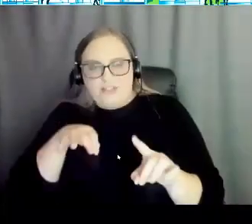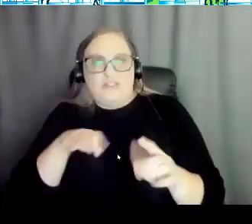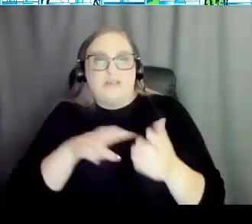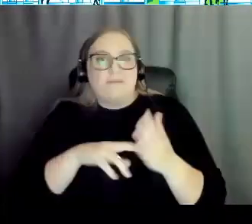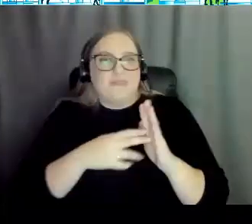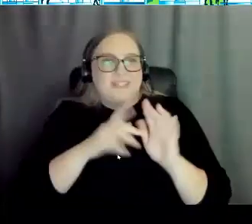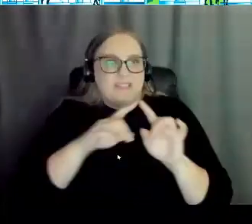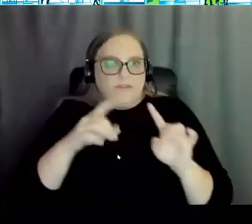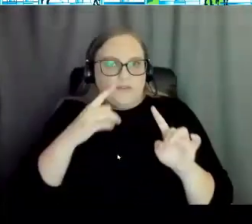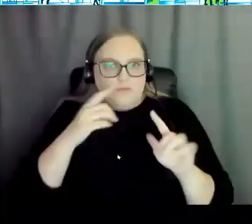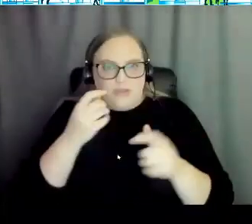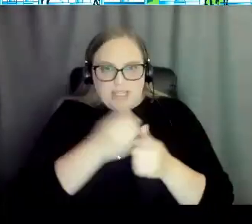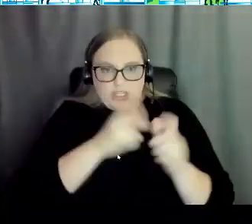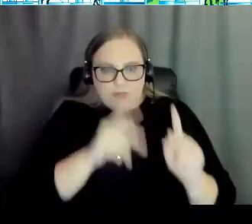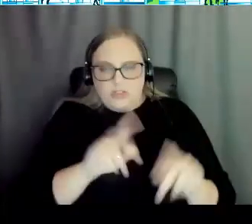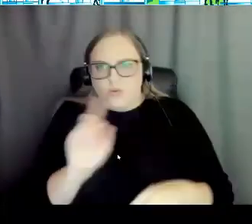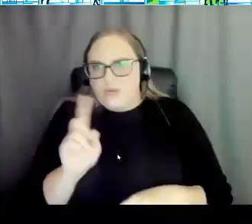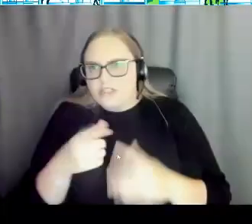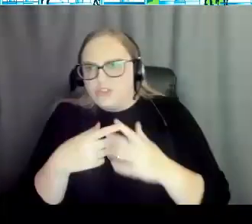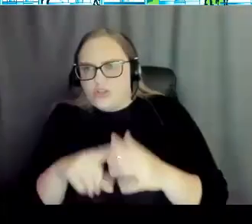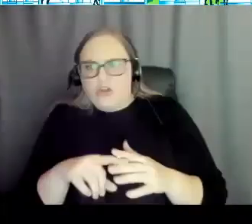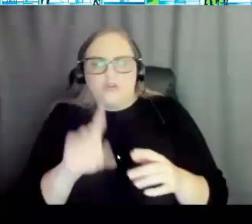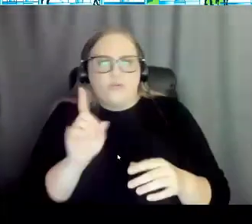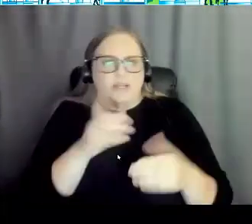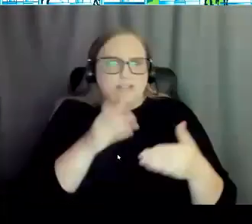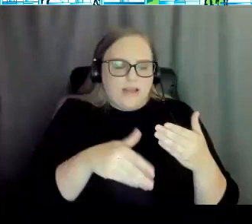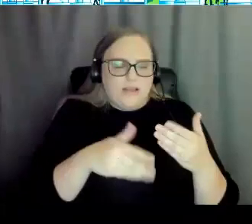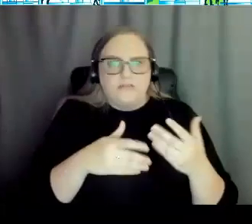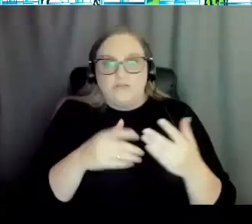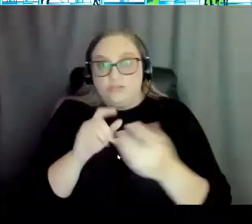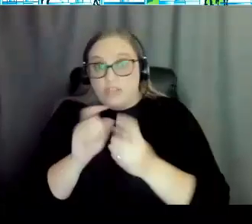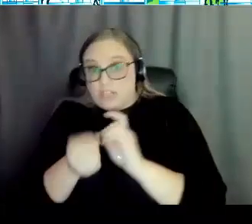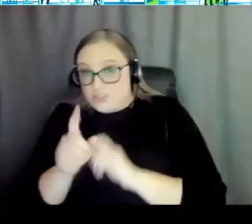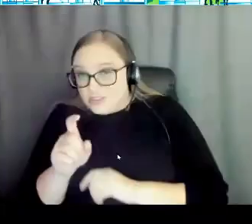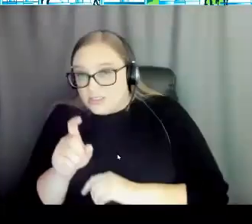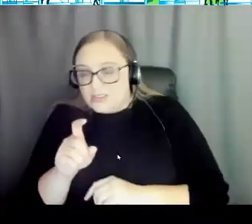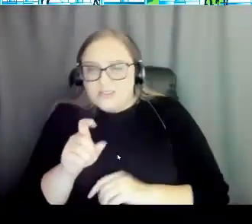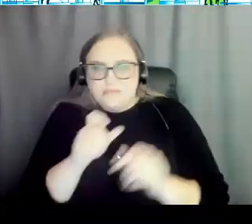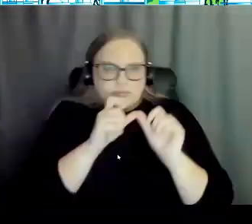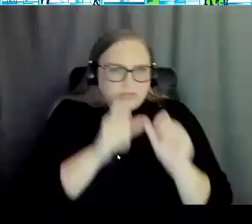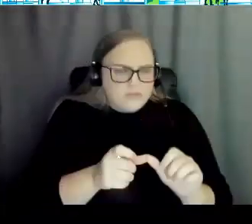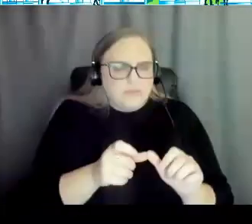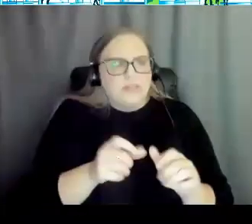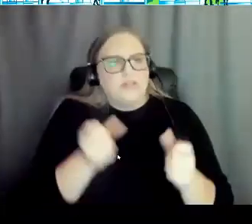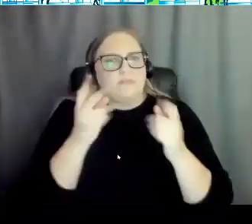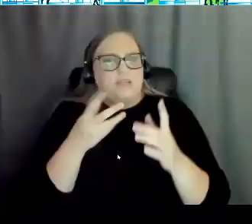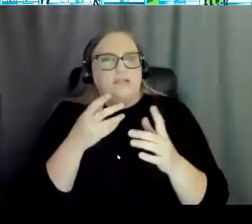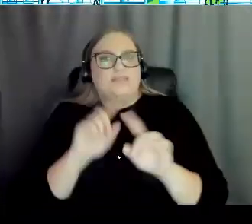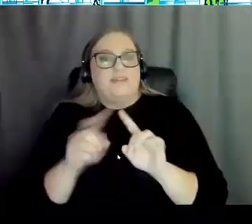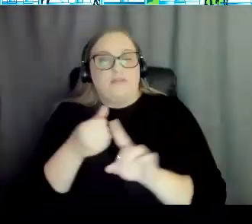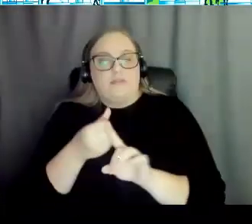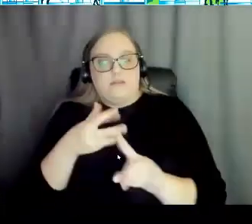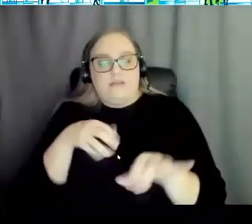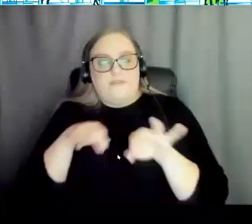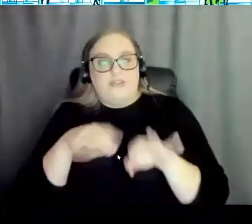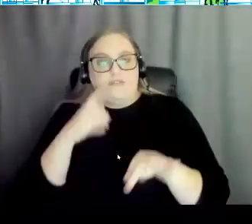is the bounds? Where does it begin? Where does it end? Does it change? There's a lot of different definitions of consent, right?